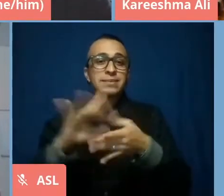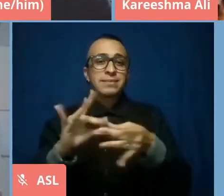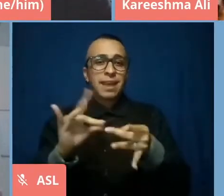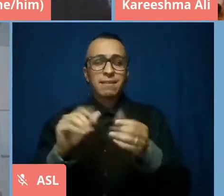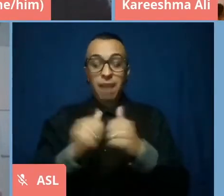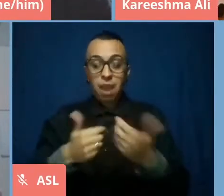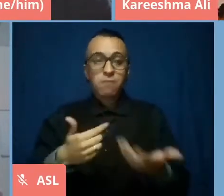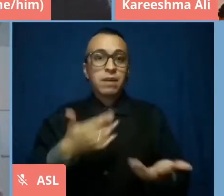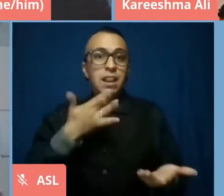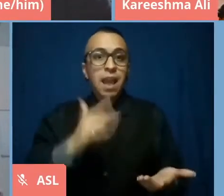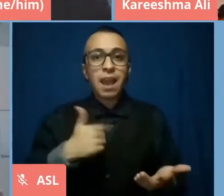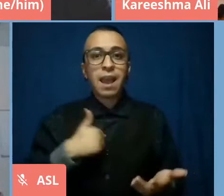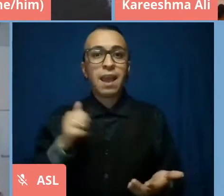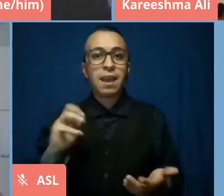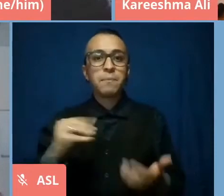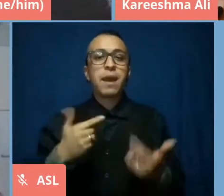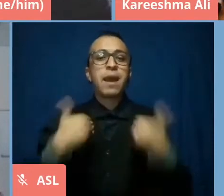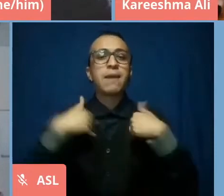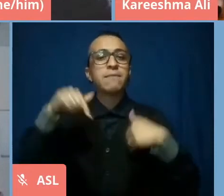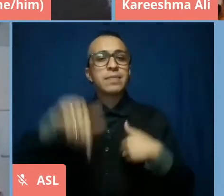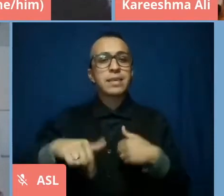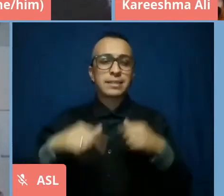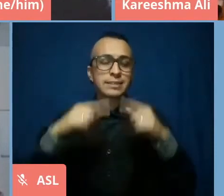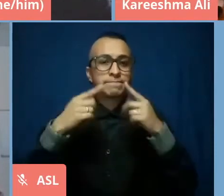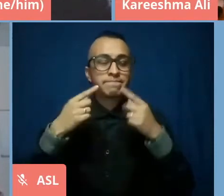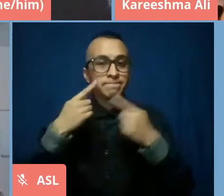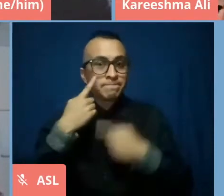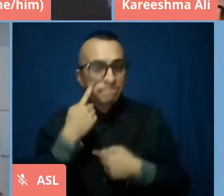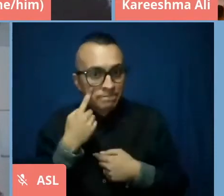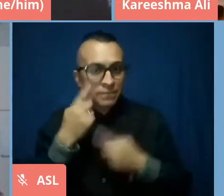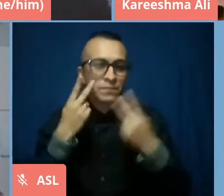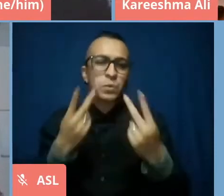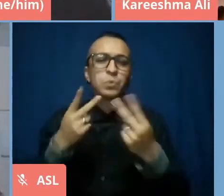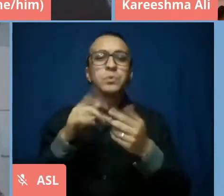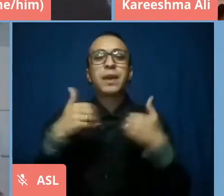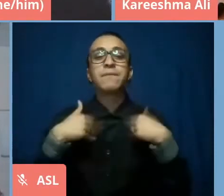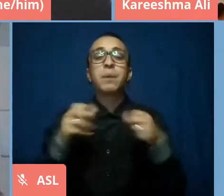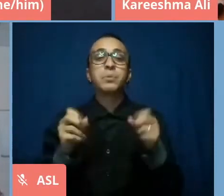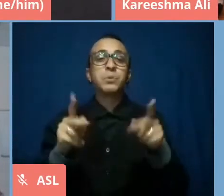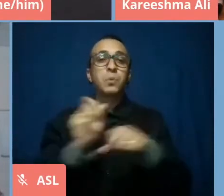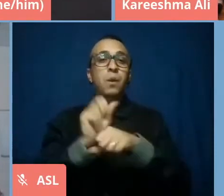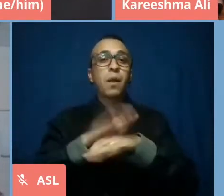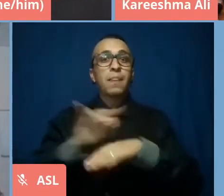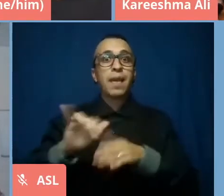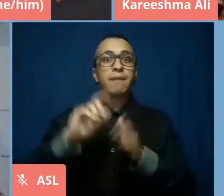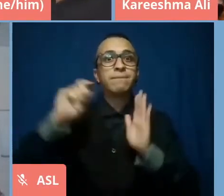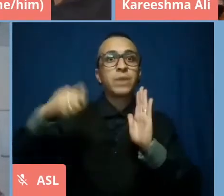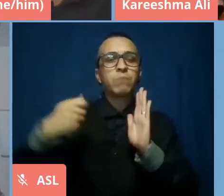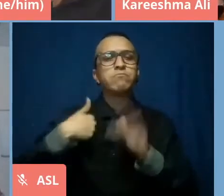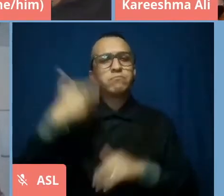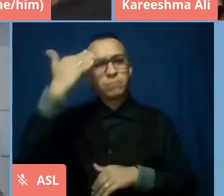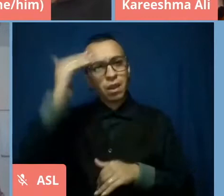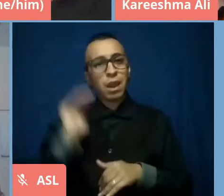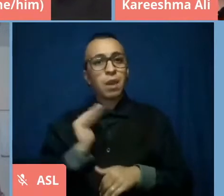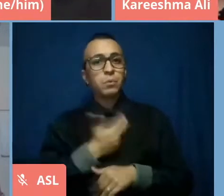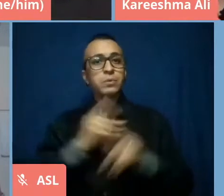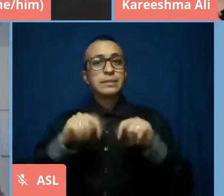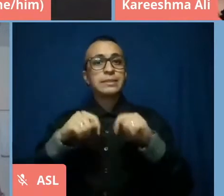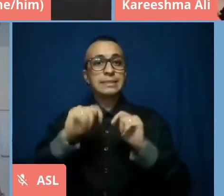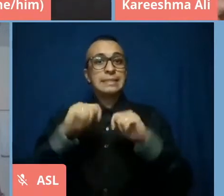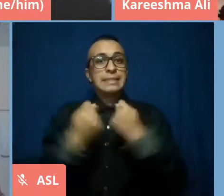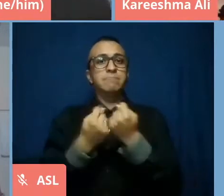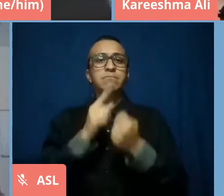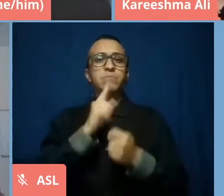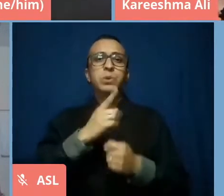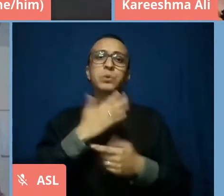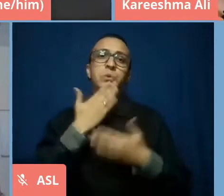to have this insider view, having the opportunity to work on the video. And I know our team was extremely grateful to have